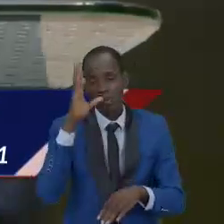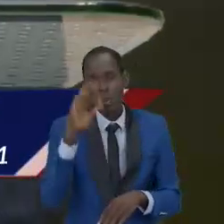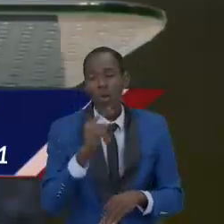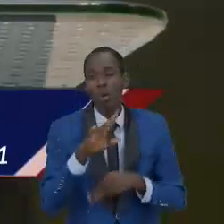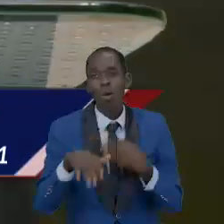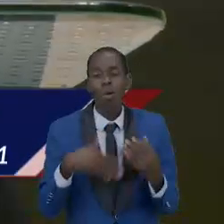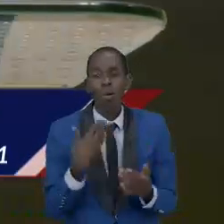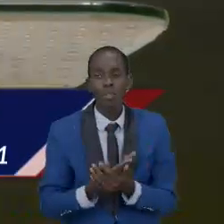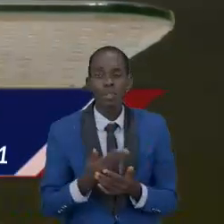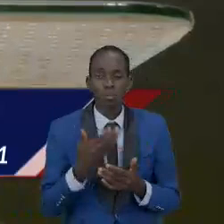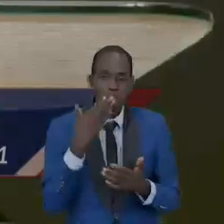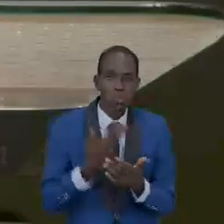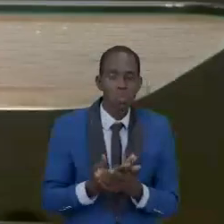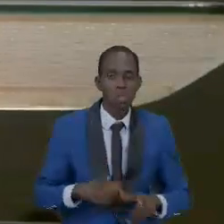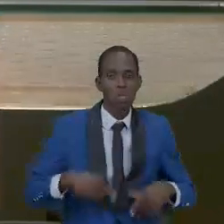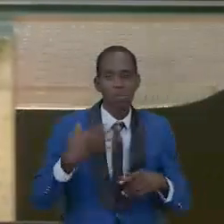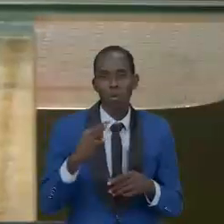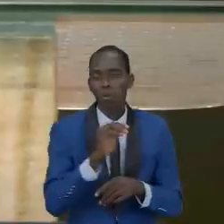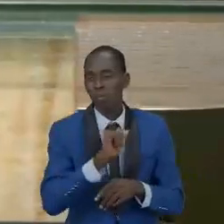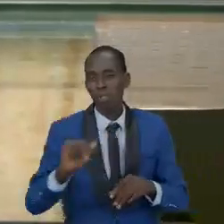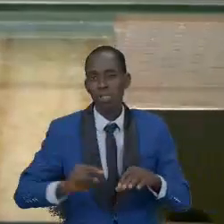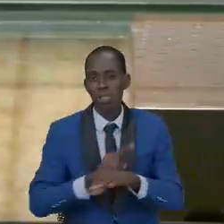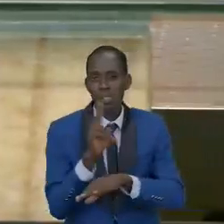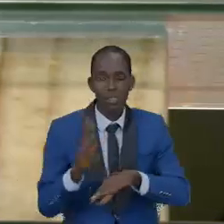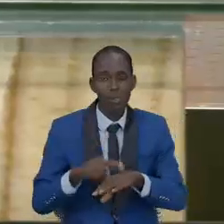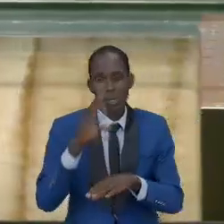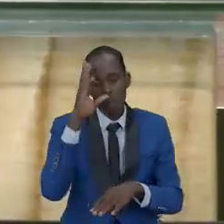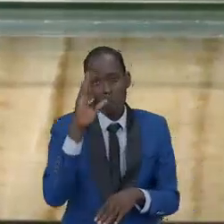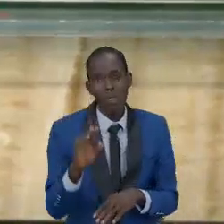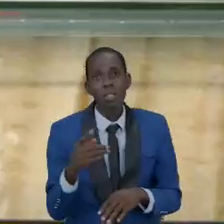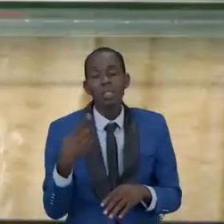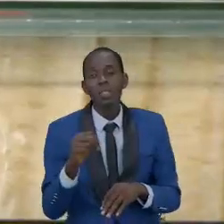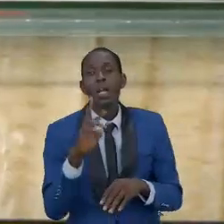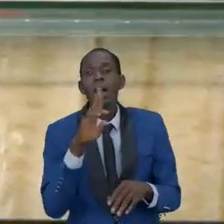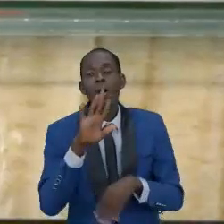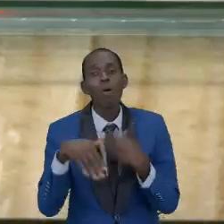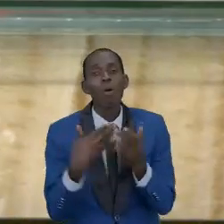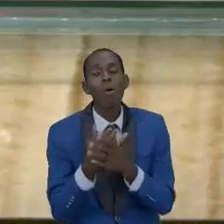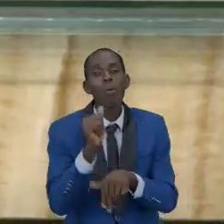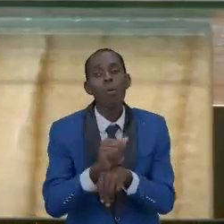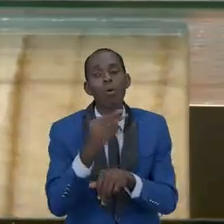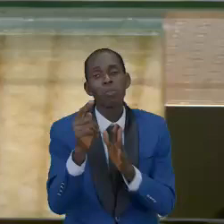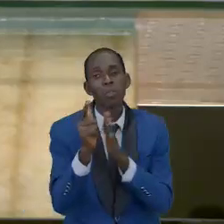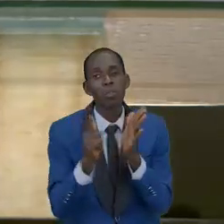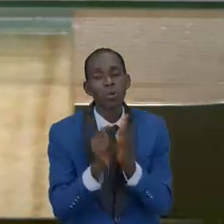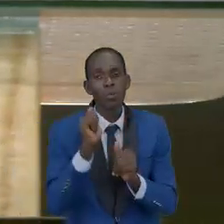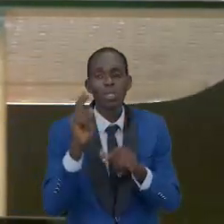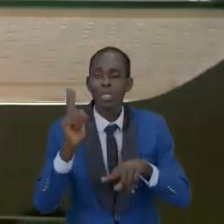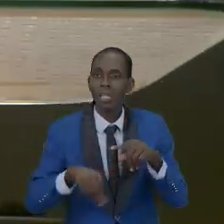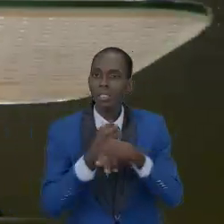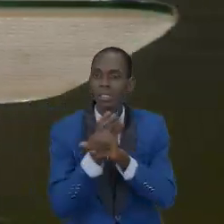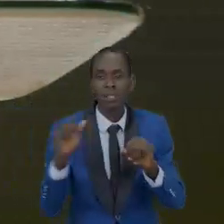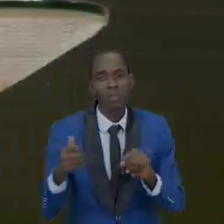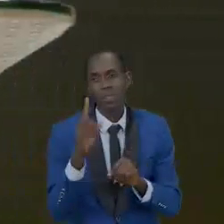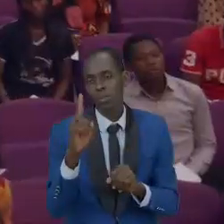of the natural man, their works of the law, and they cannot justify anyone. Philippians chapter